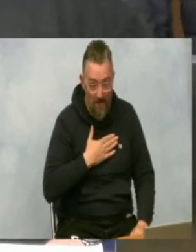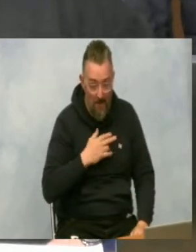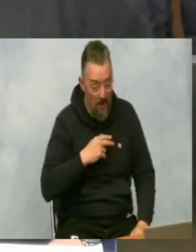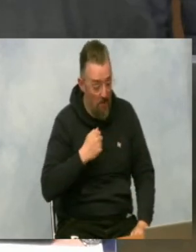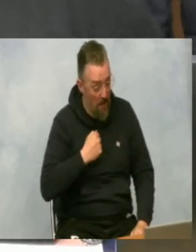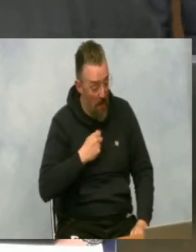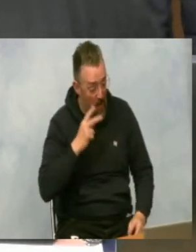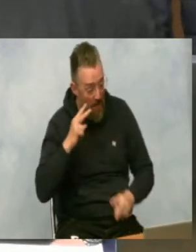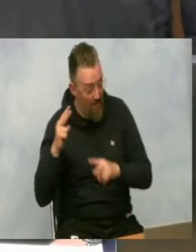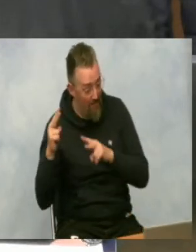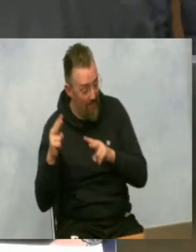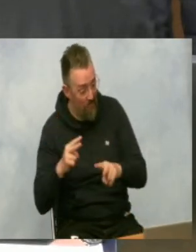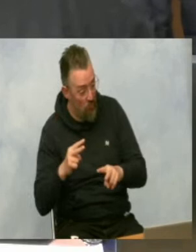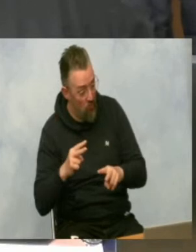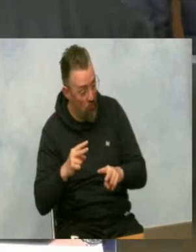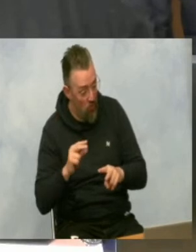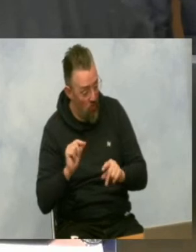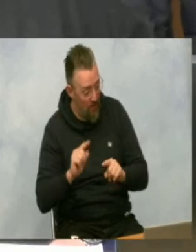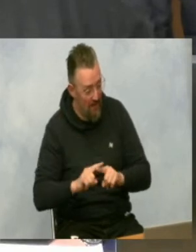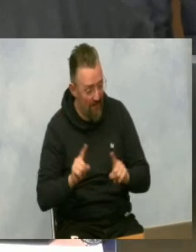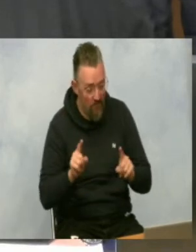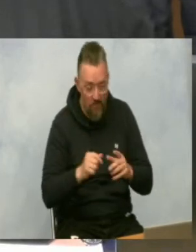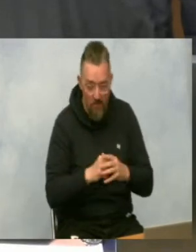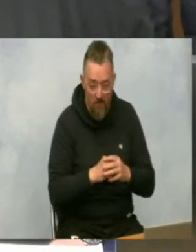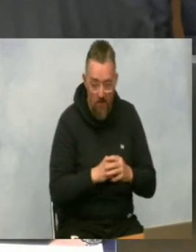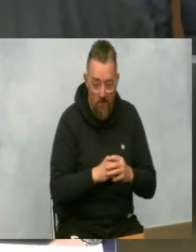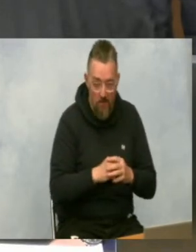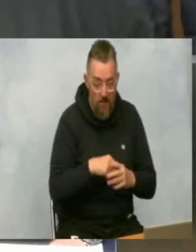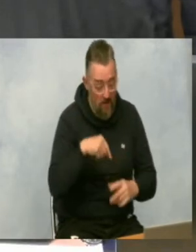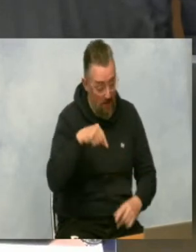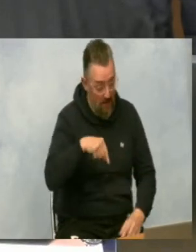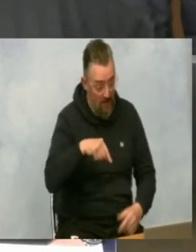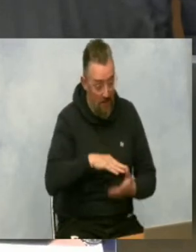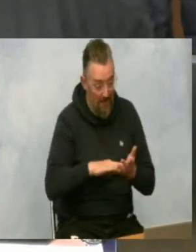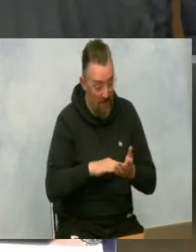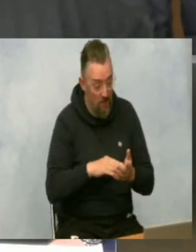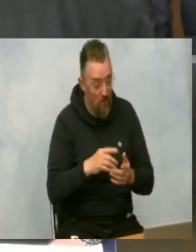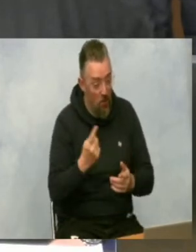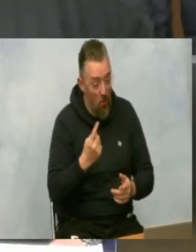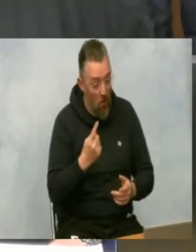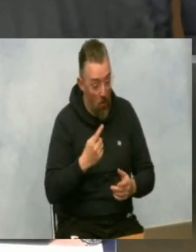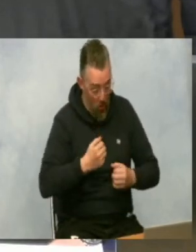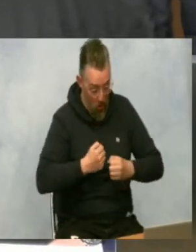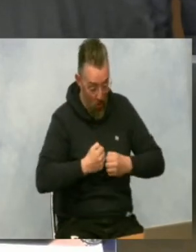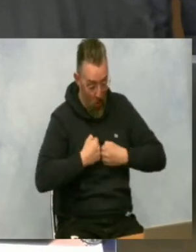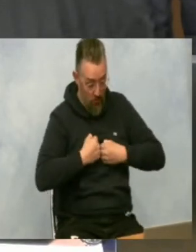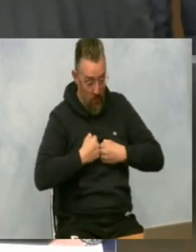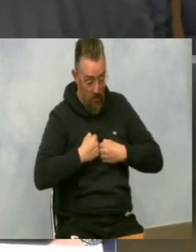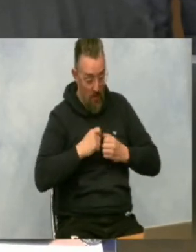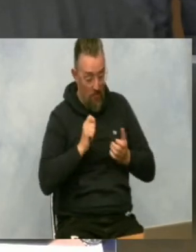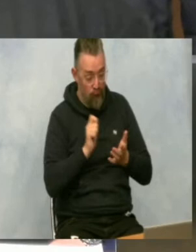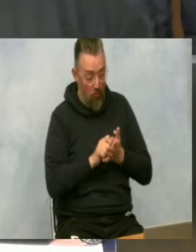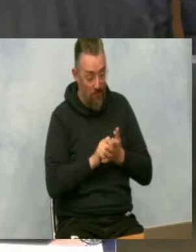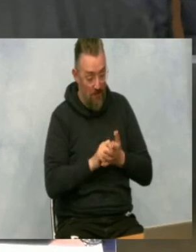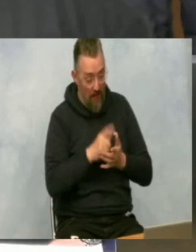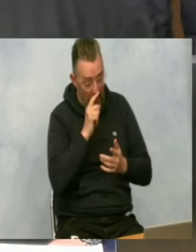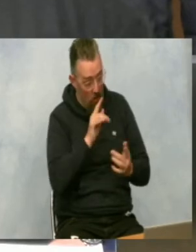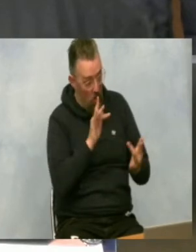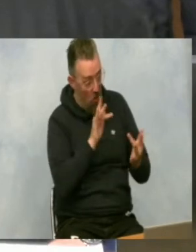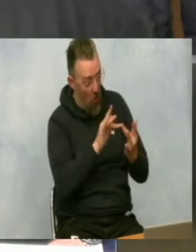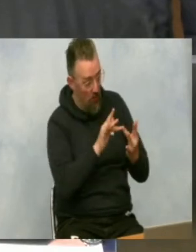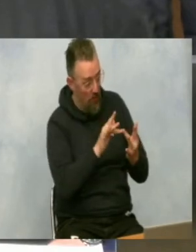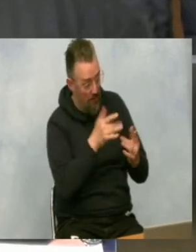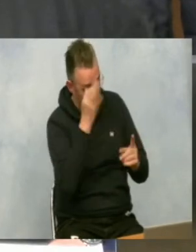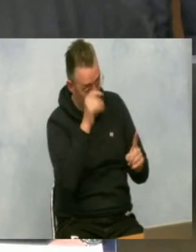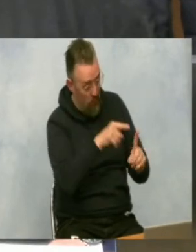different angle. Maybe I'm missing something, but this would allow property owners to contact the council direct without having